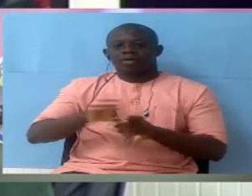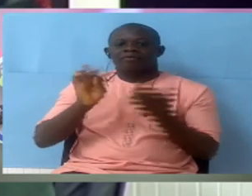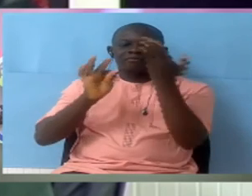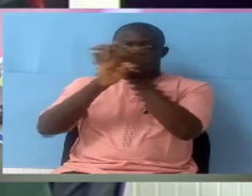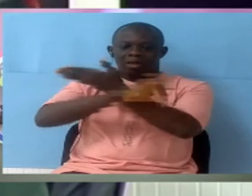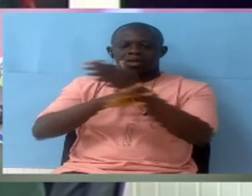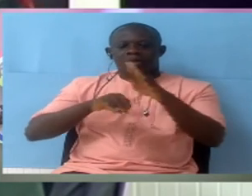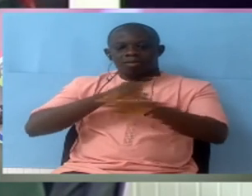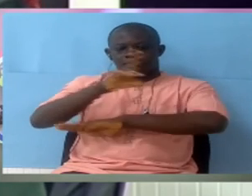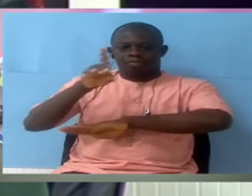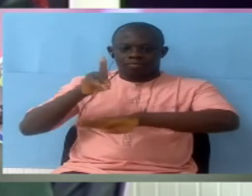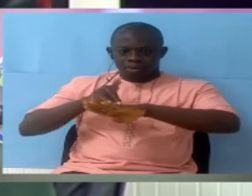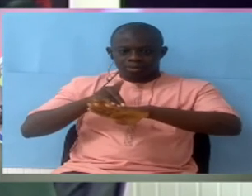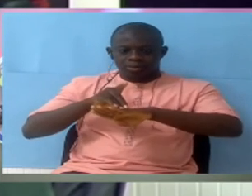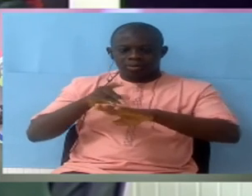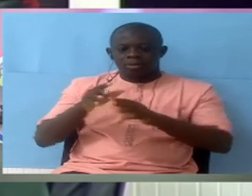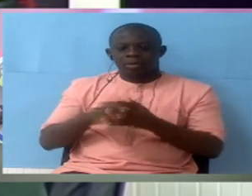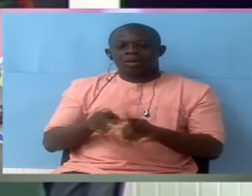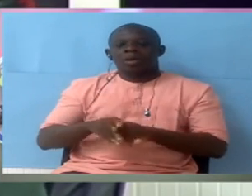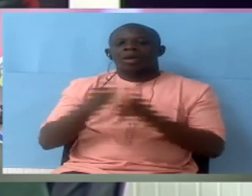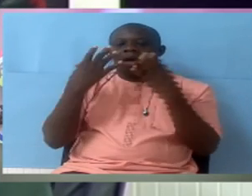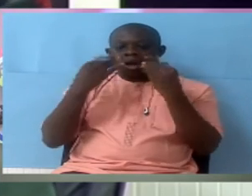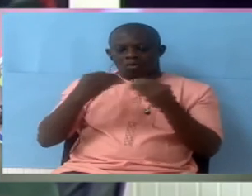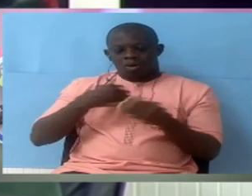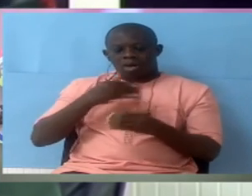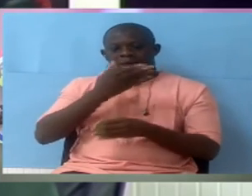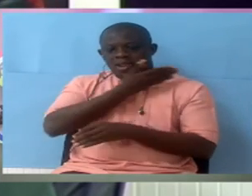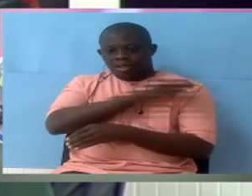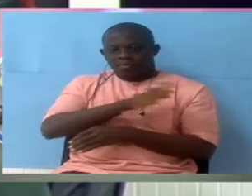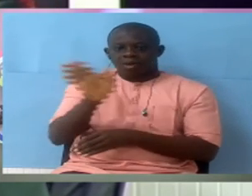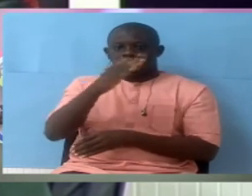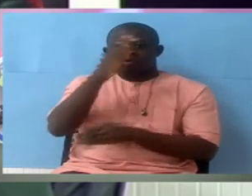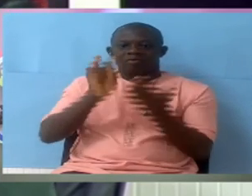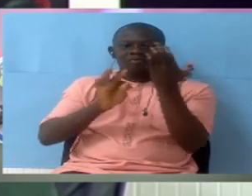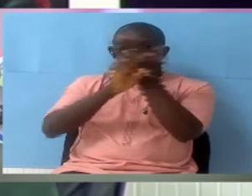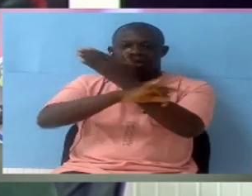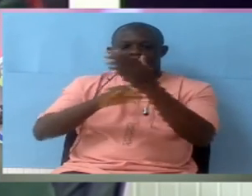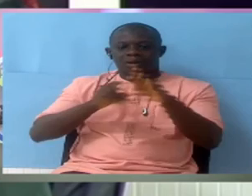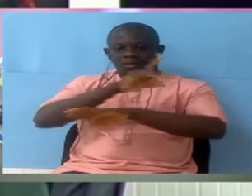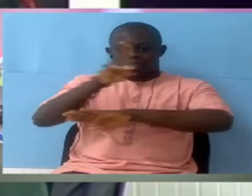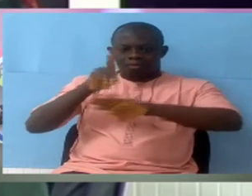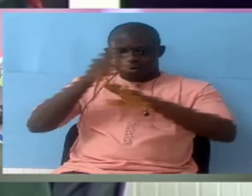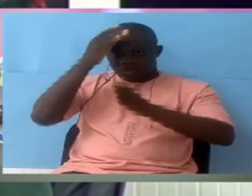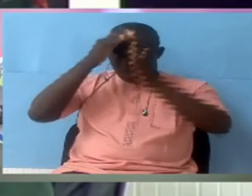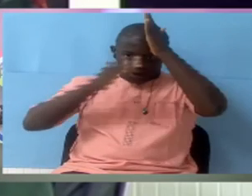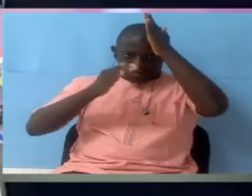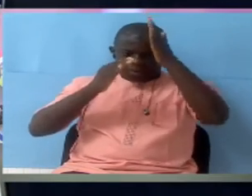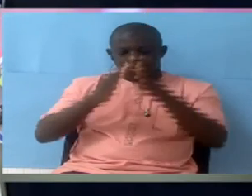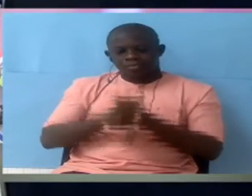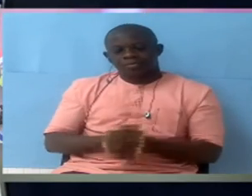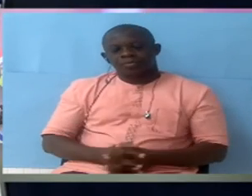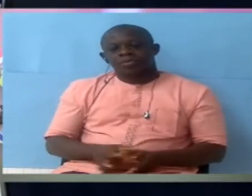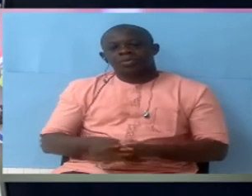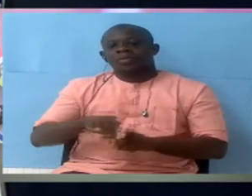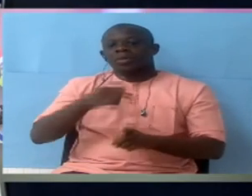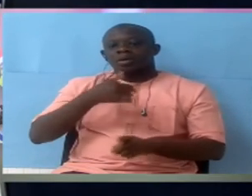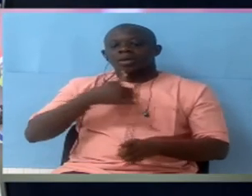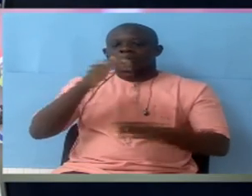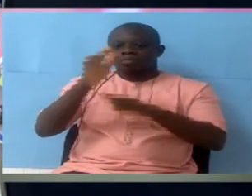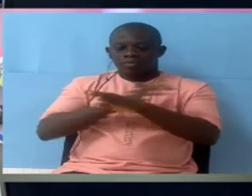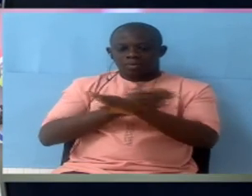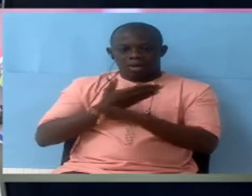delu Fajara Barracks. That is how I left and went to Fajara Barracks. Non la fa baye ko dem Fajara Barracks. I was there